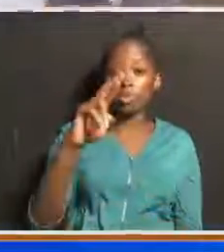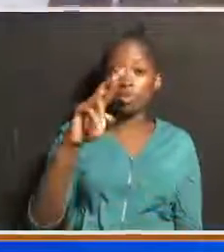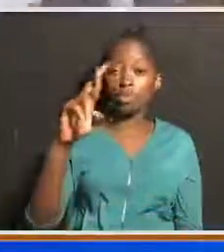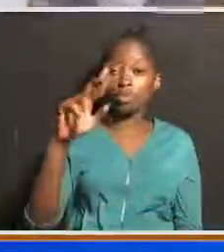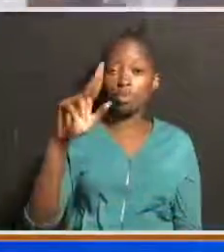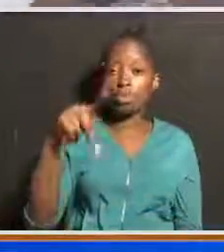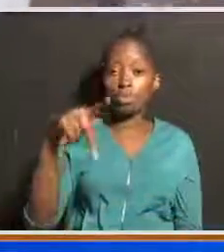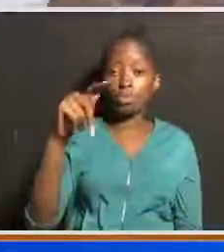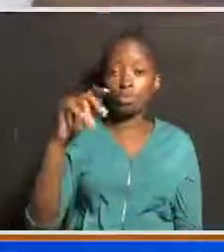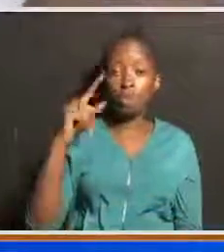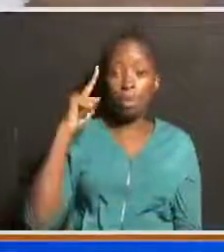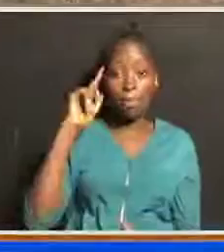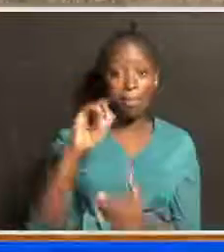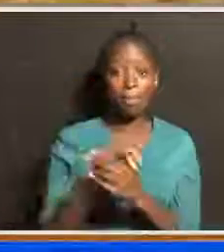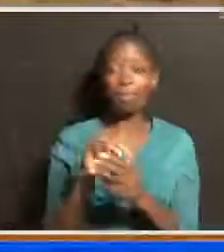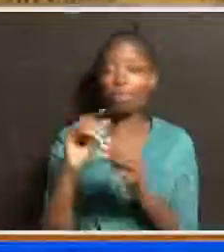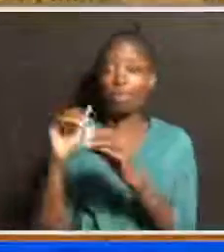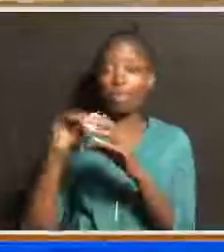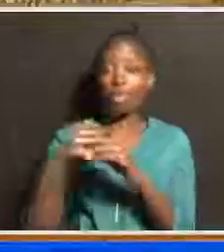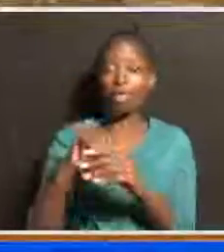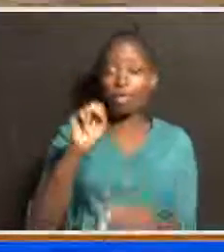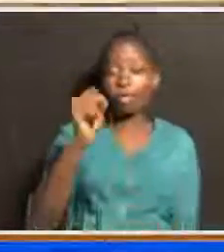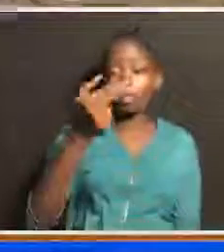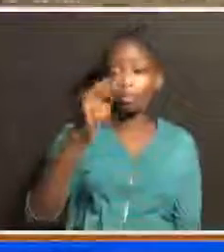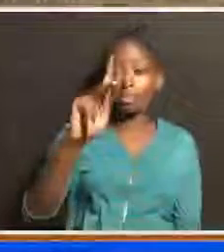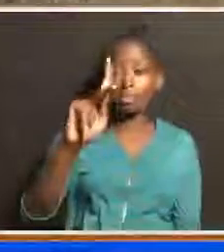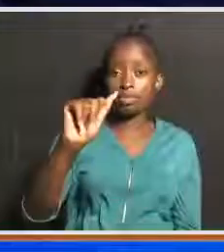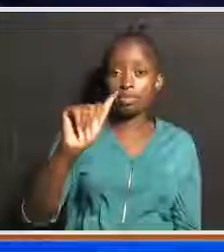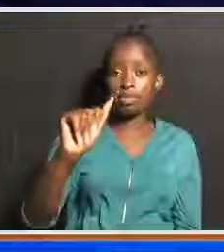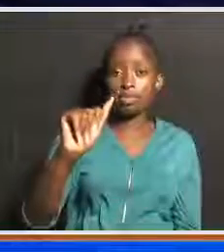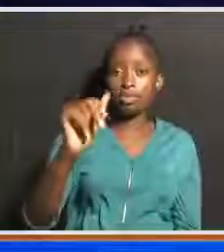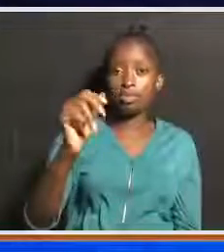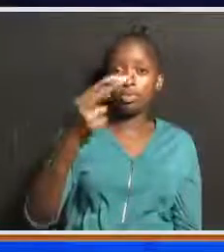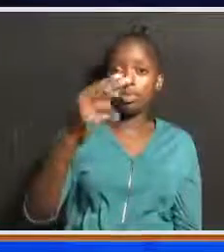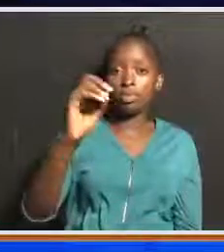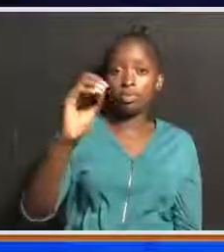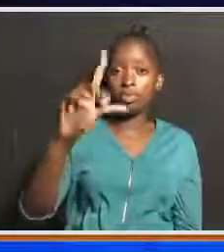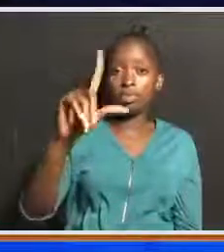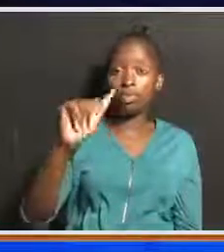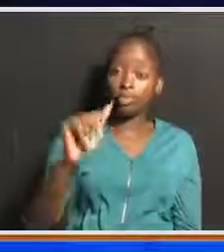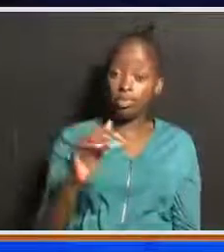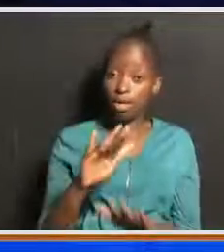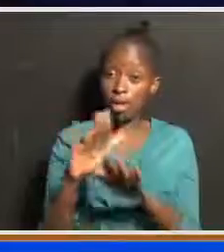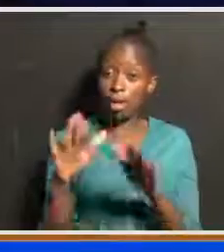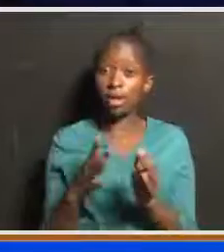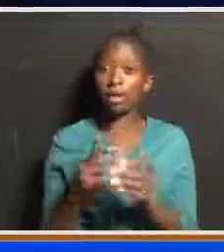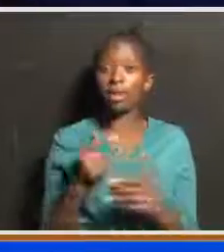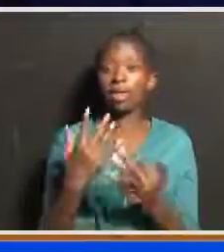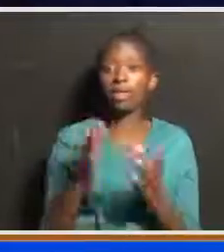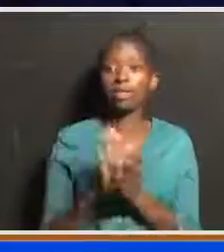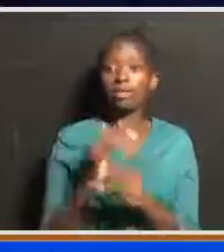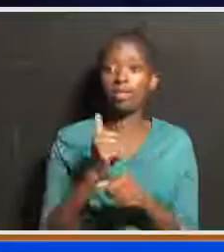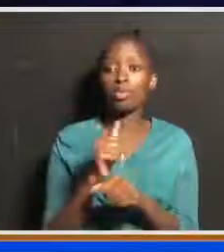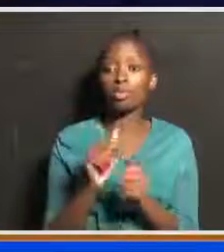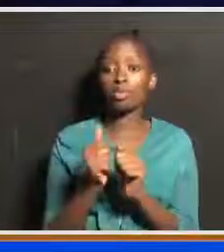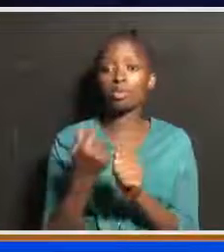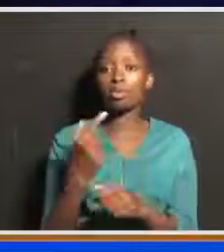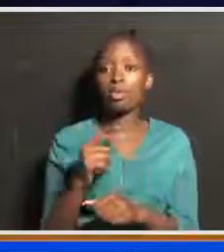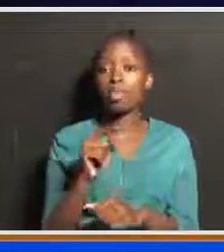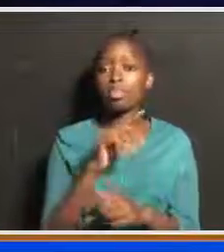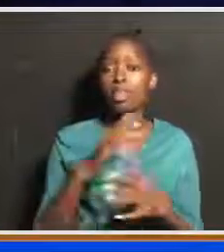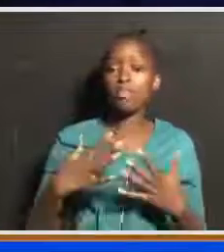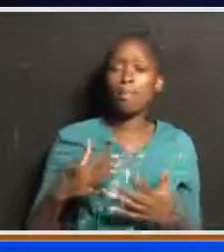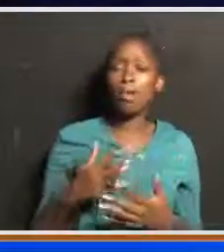Shakahola area and fulfill their duty of informing the public. Kwa sababu hawa watu tayari ni brainwashed, wanaweza wakawa